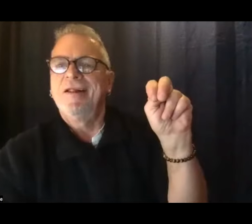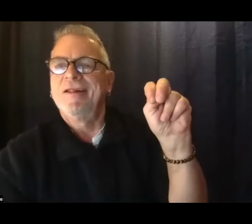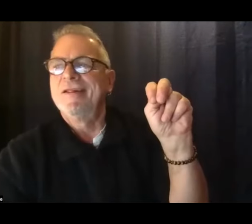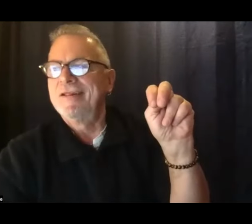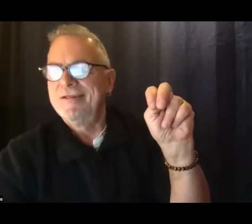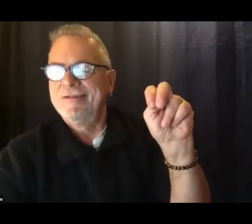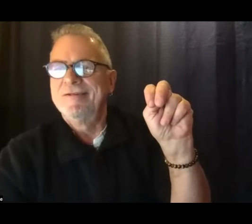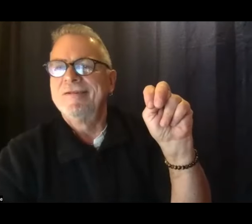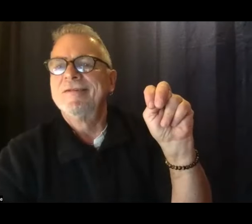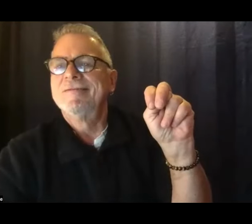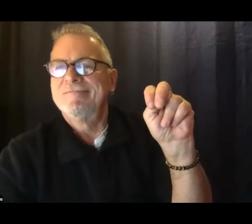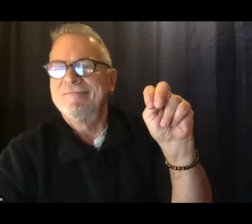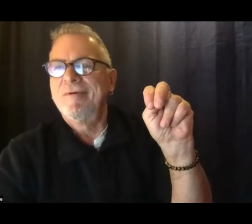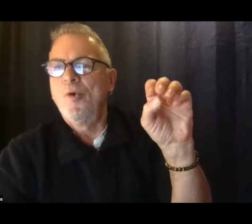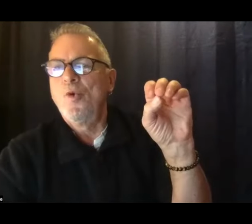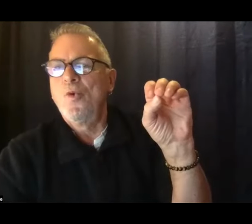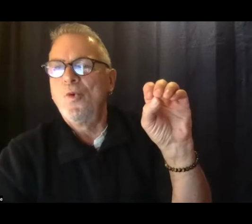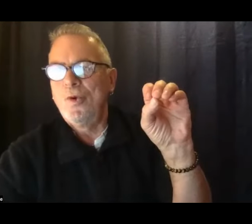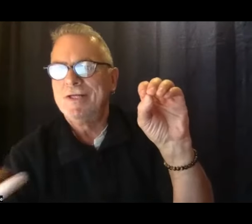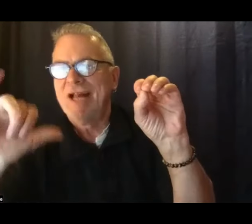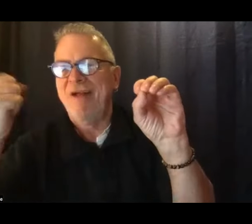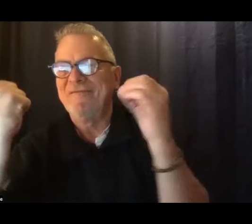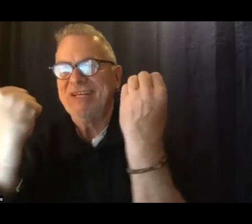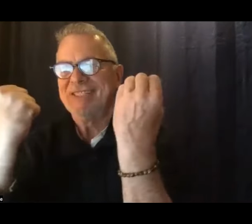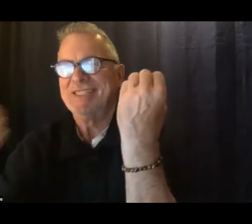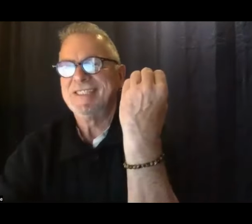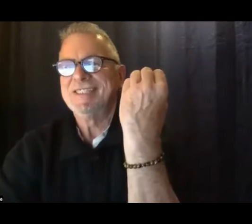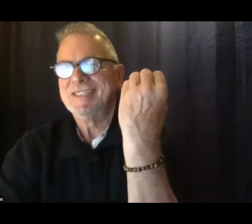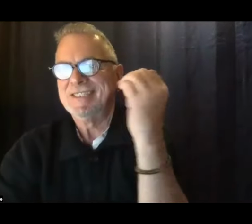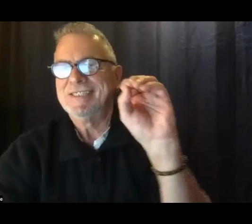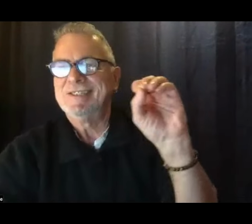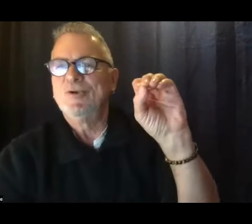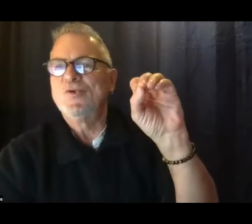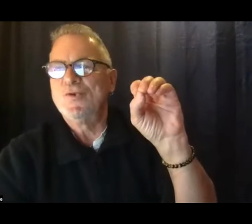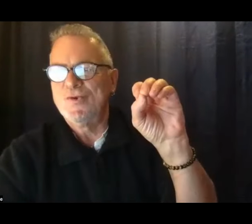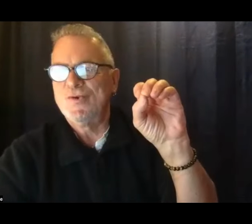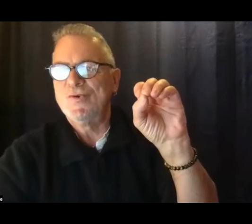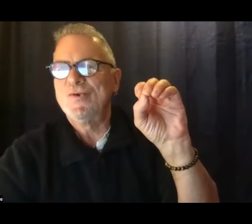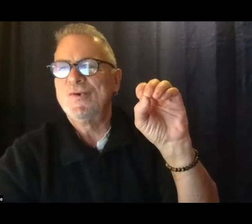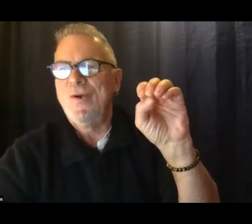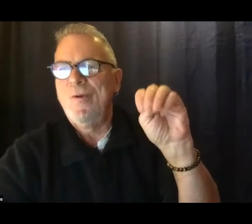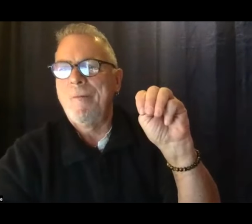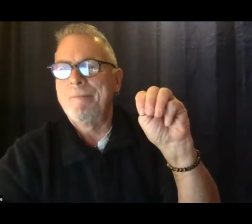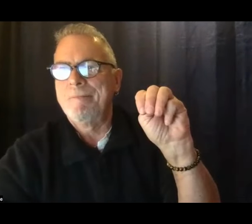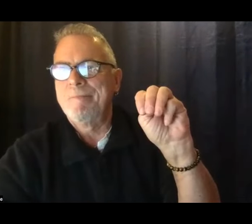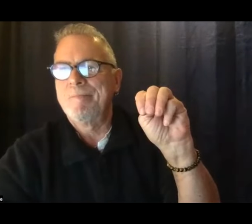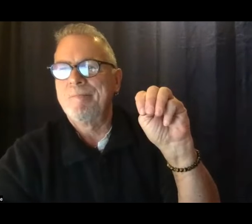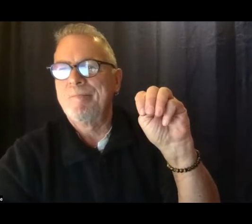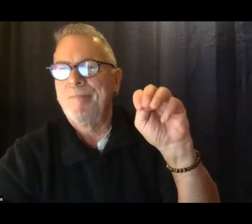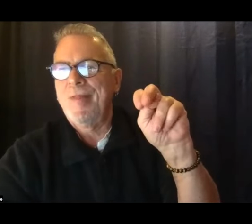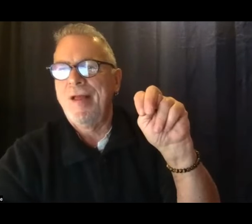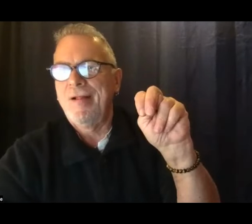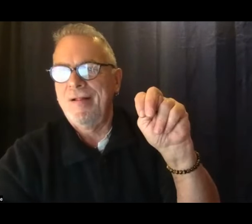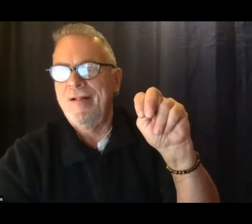right? That hand is still collapsed into a fist. And the O, looking at the back, it's still a fist. It hasn't